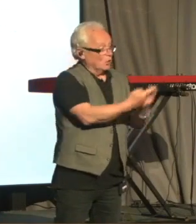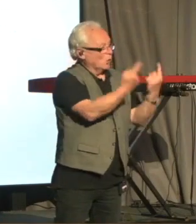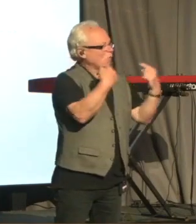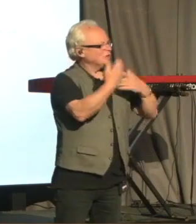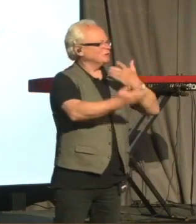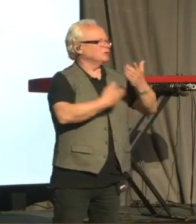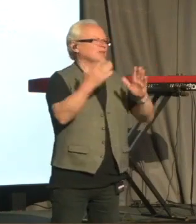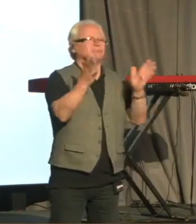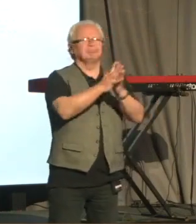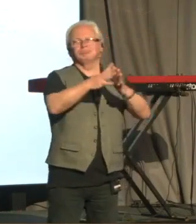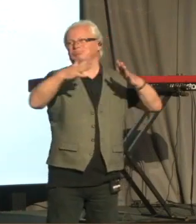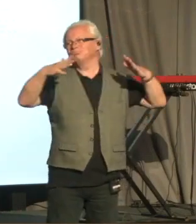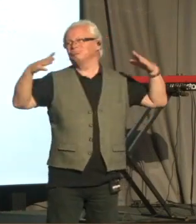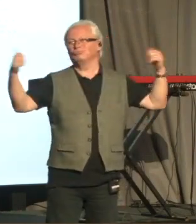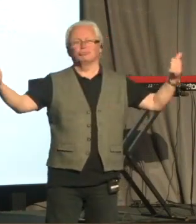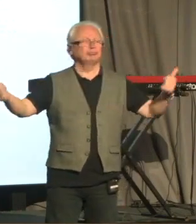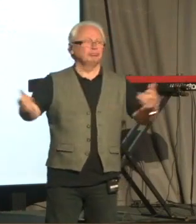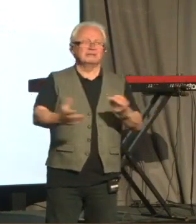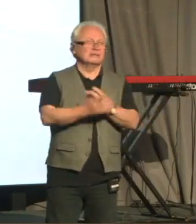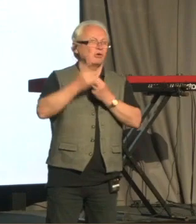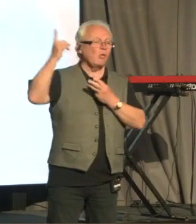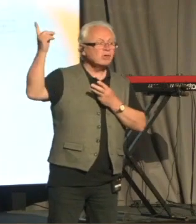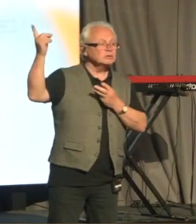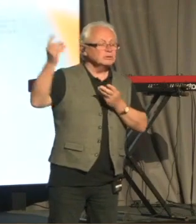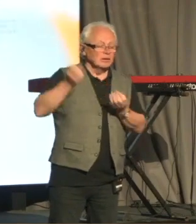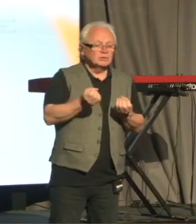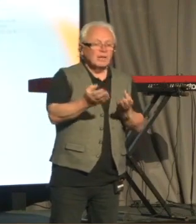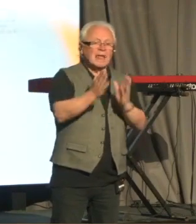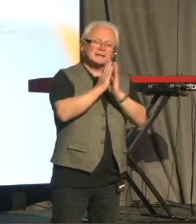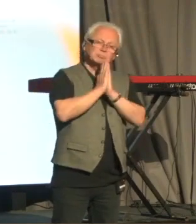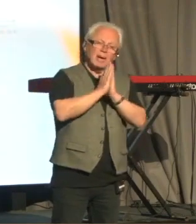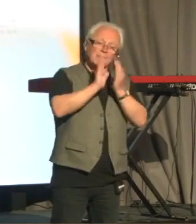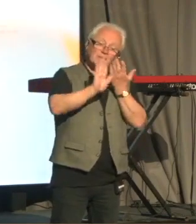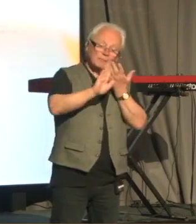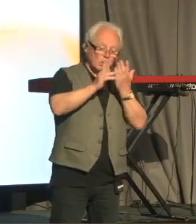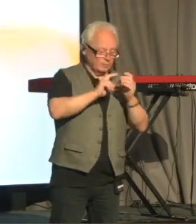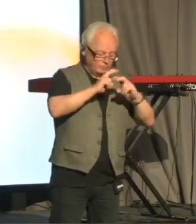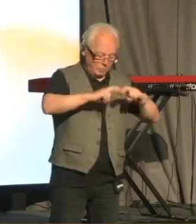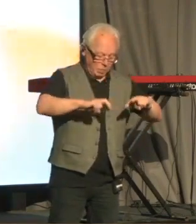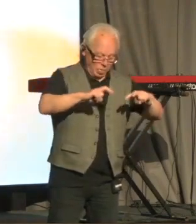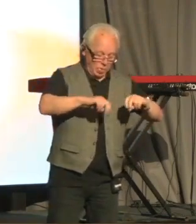We serve a great God. Let's pray this morning before we open the Word of God together.